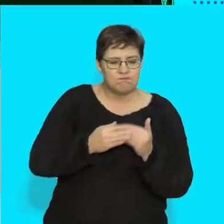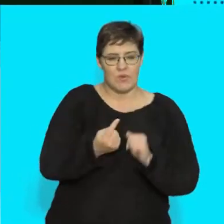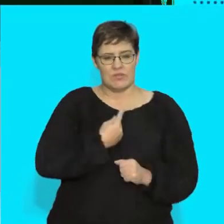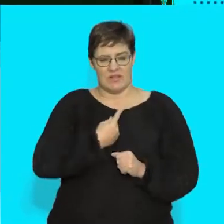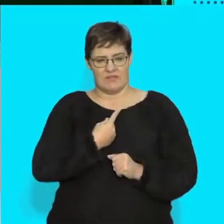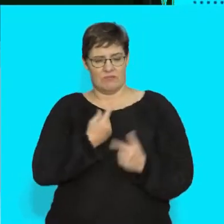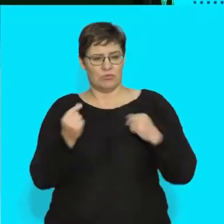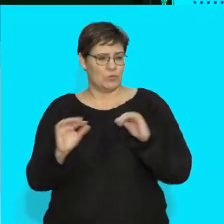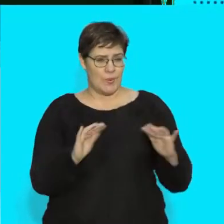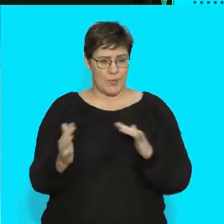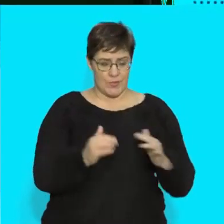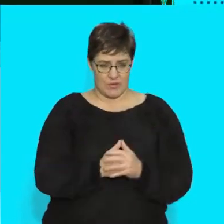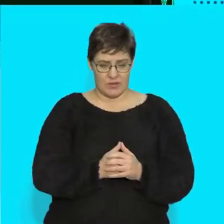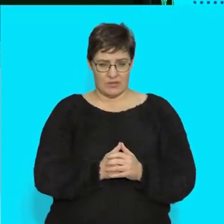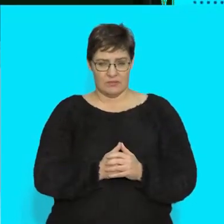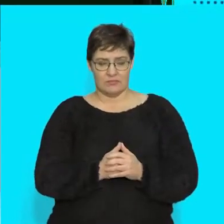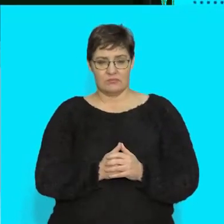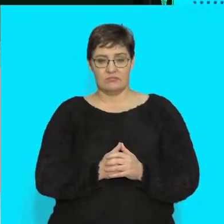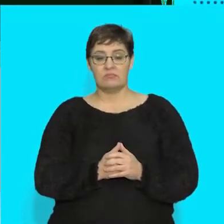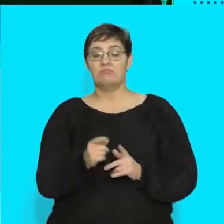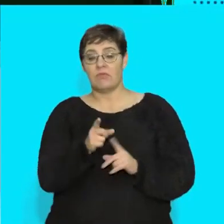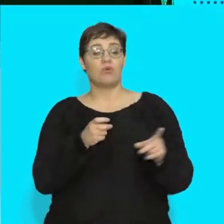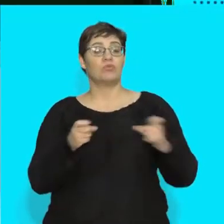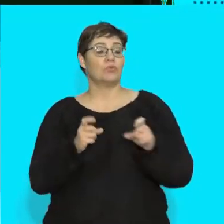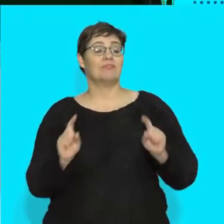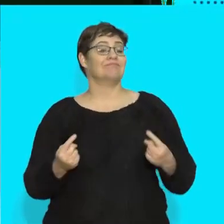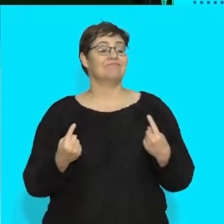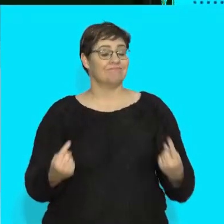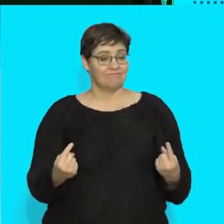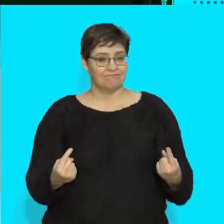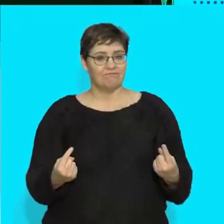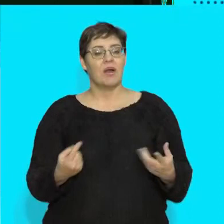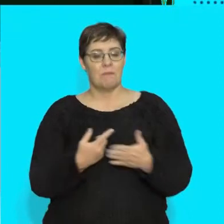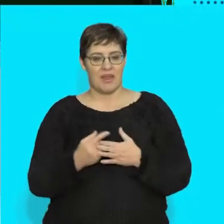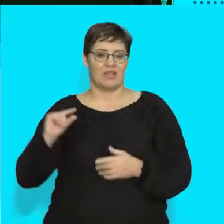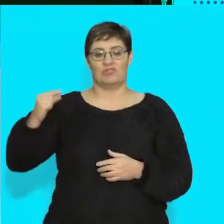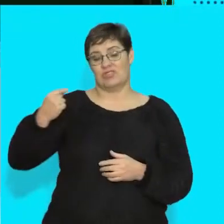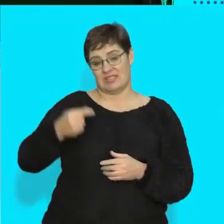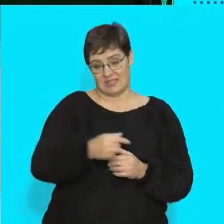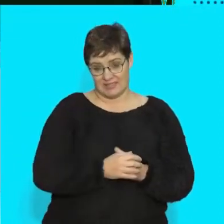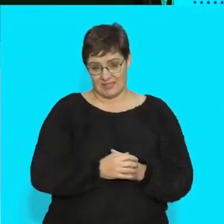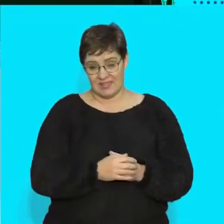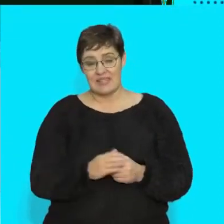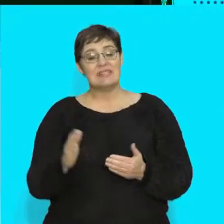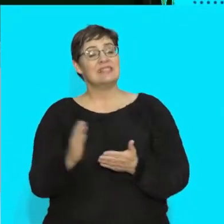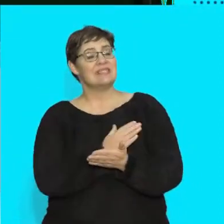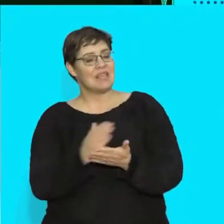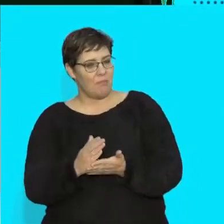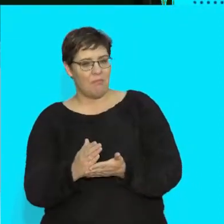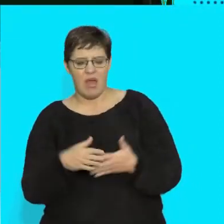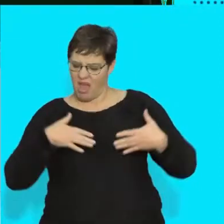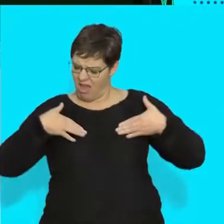etc. And the one thing that you cannot control, unfortunately, is genetics. Some people are as